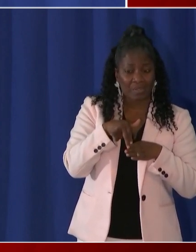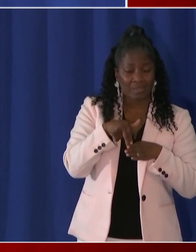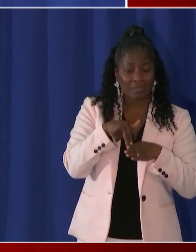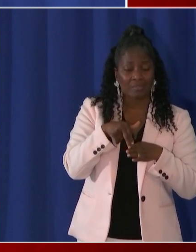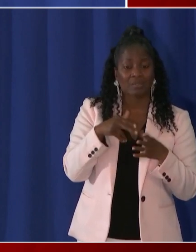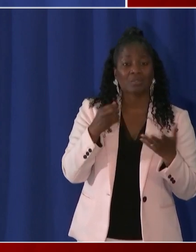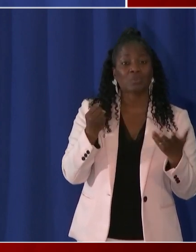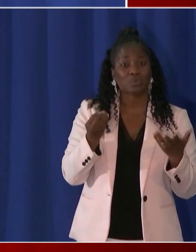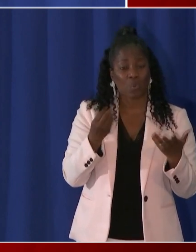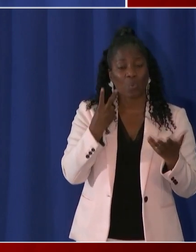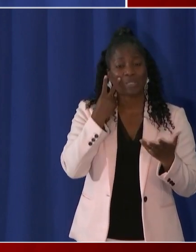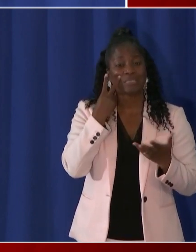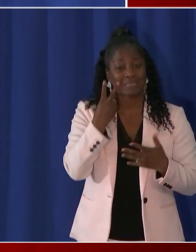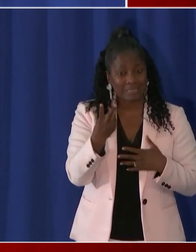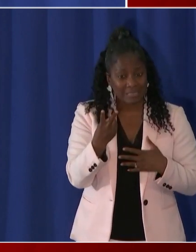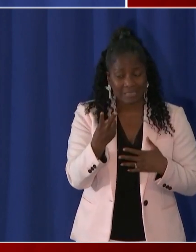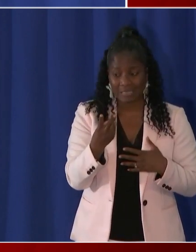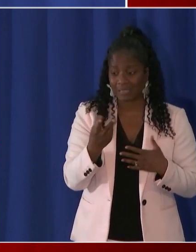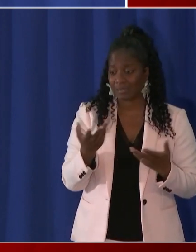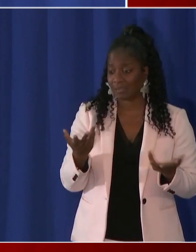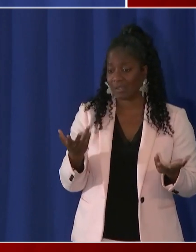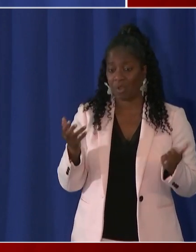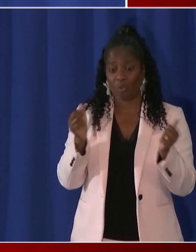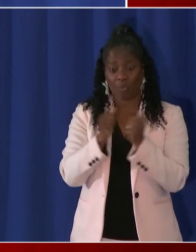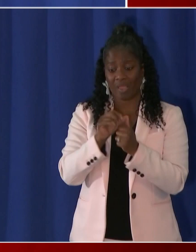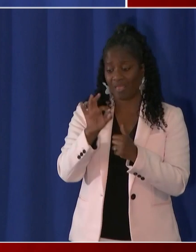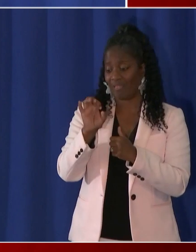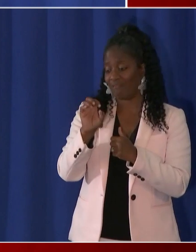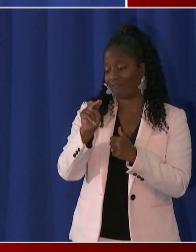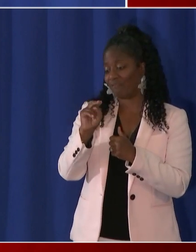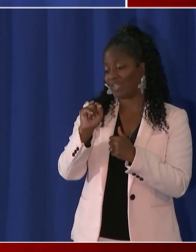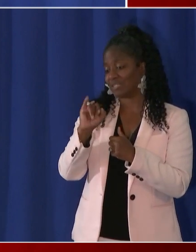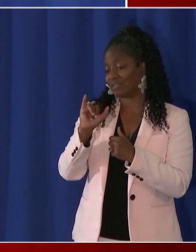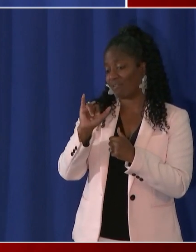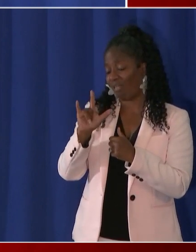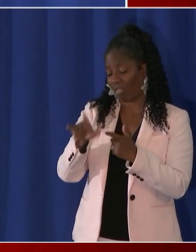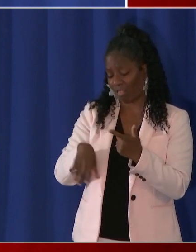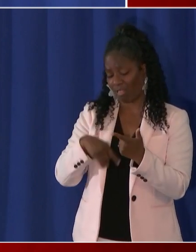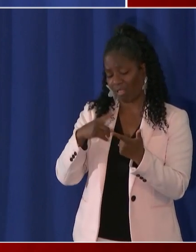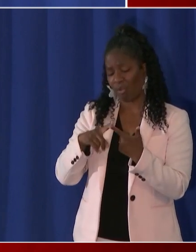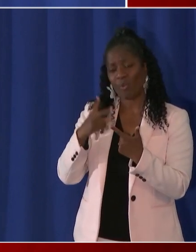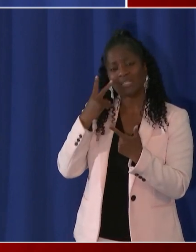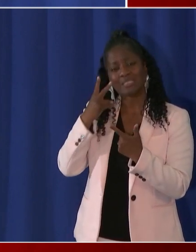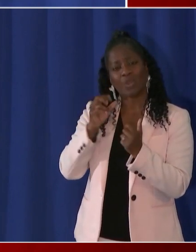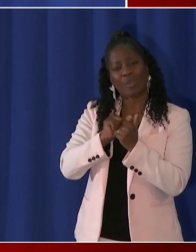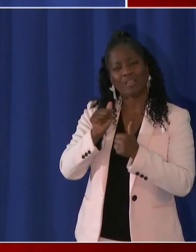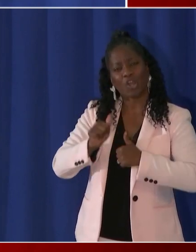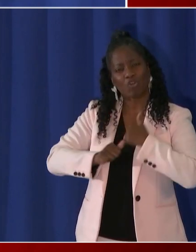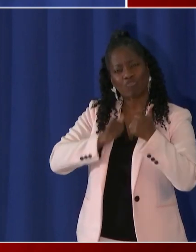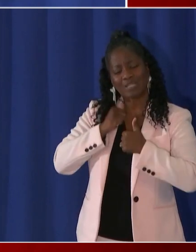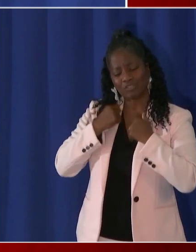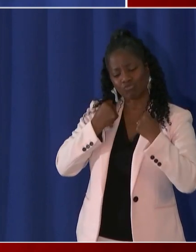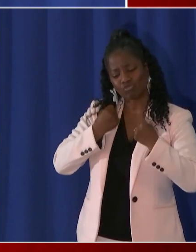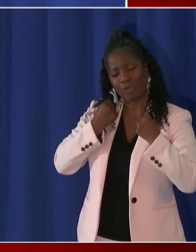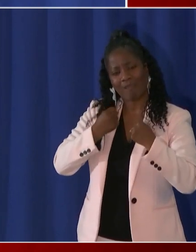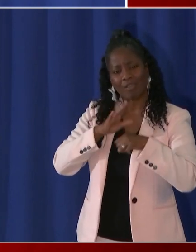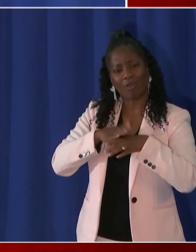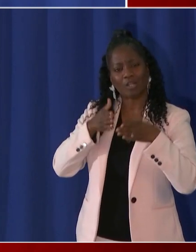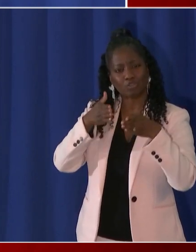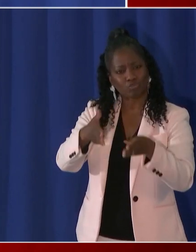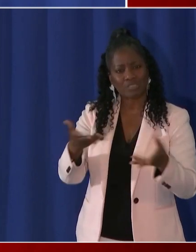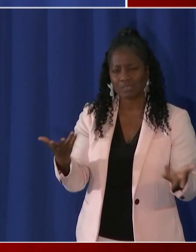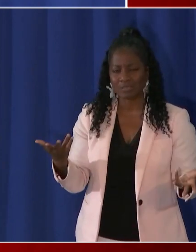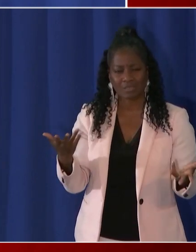And so we see that. We see it with the fentanyl deaths. We even see it with aggressive driving on our